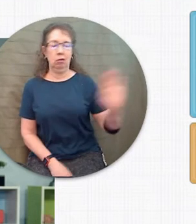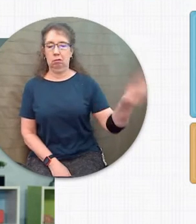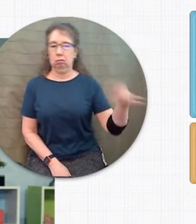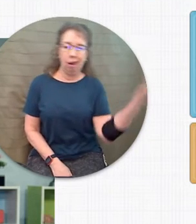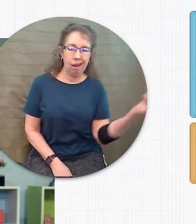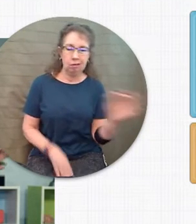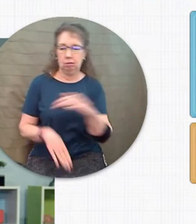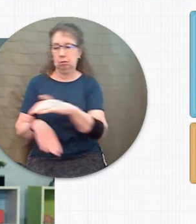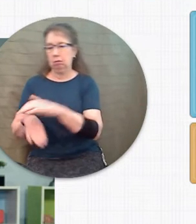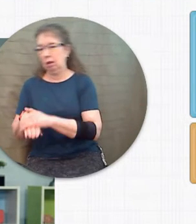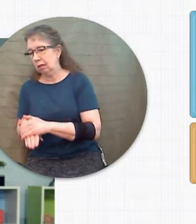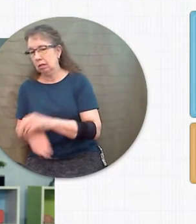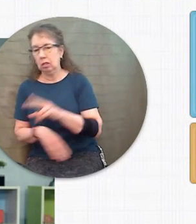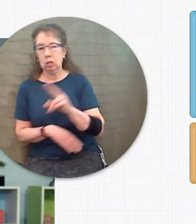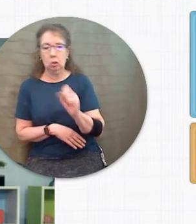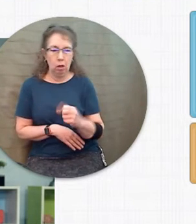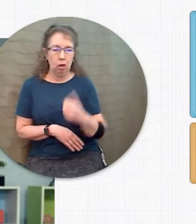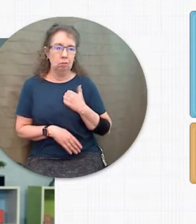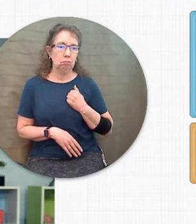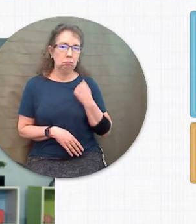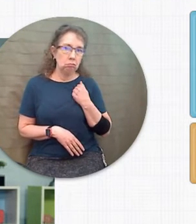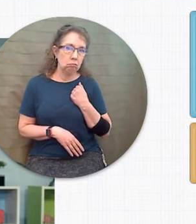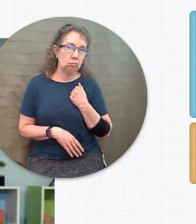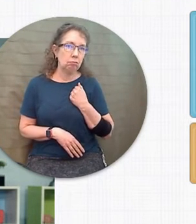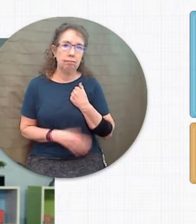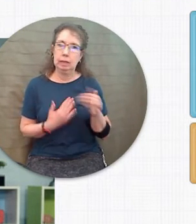England, United States, Canada,